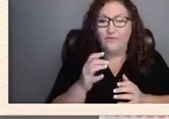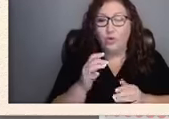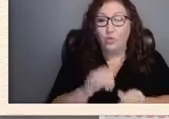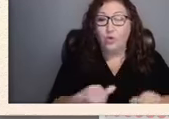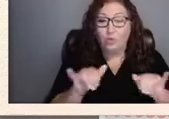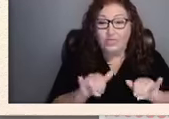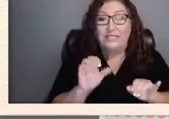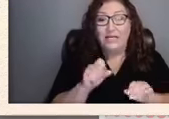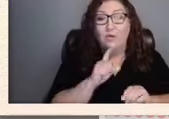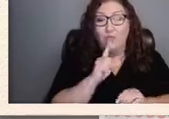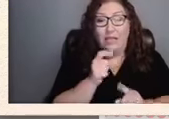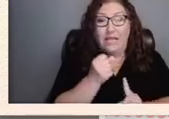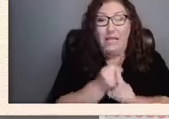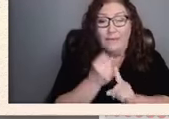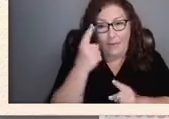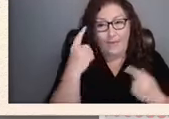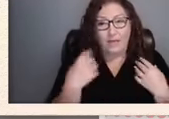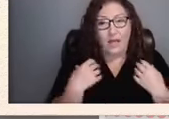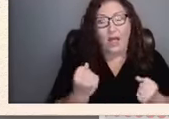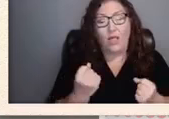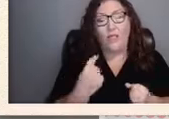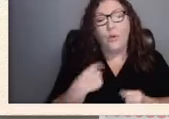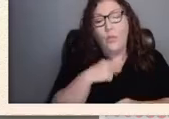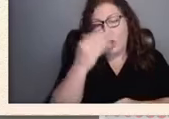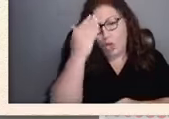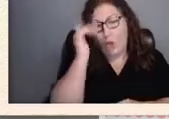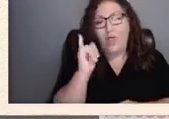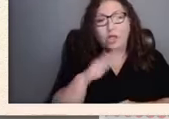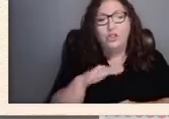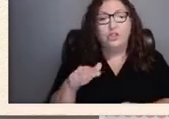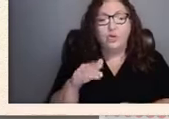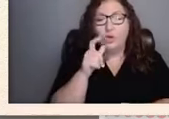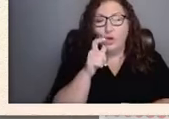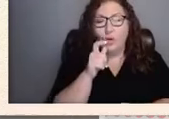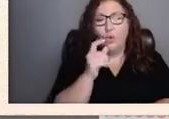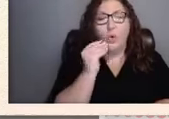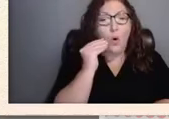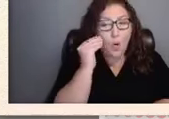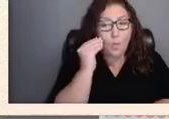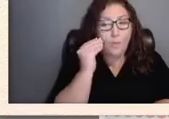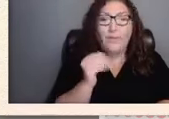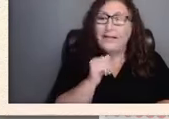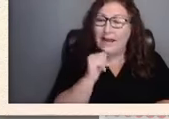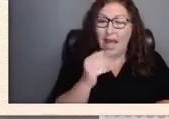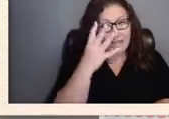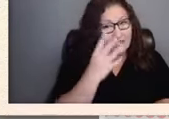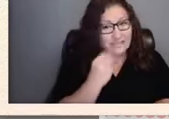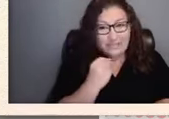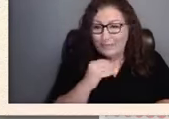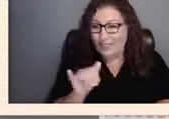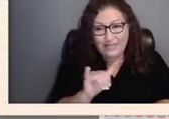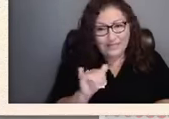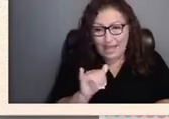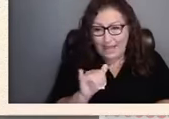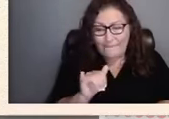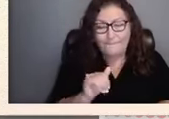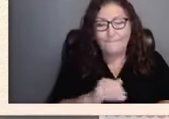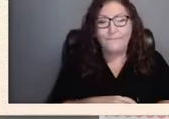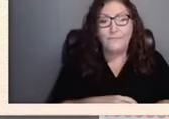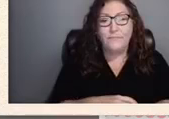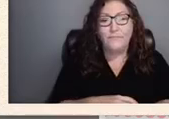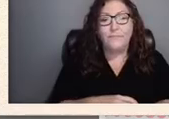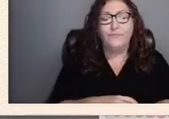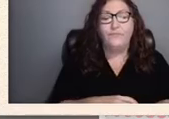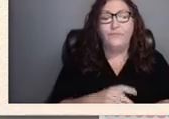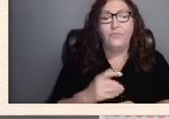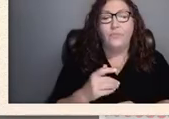mental health. And we know that children who are home are not sleeping at the same amount or at the